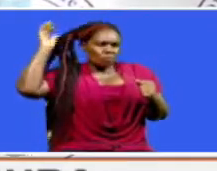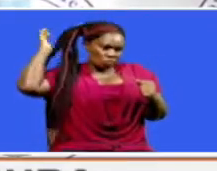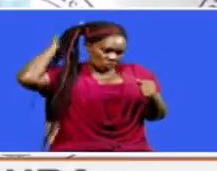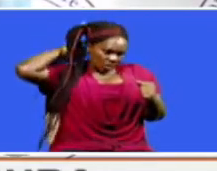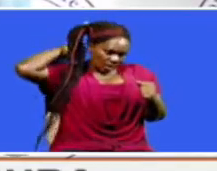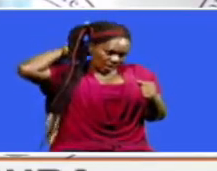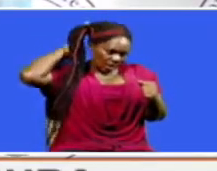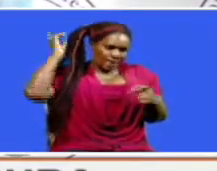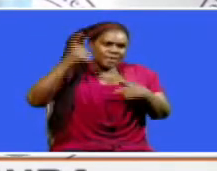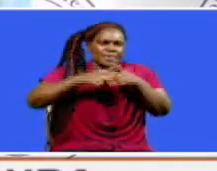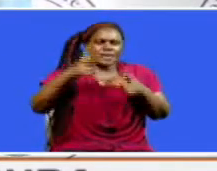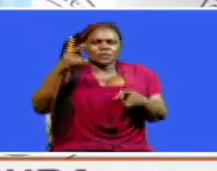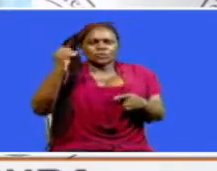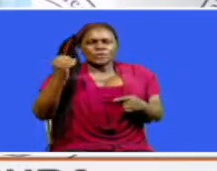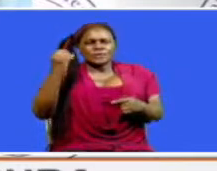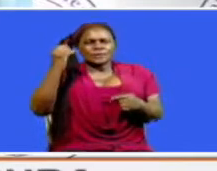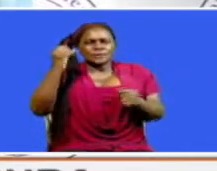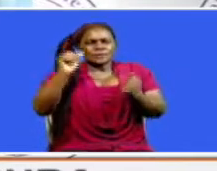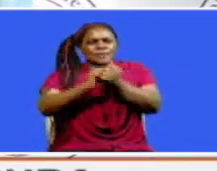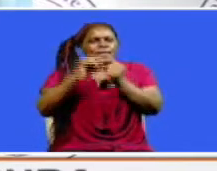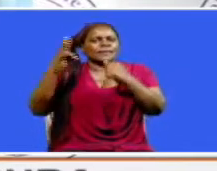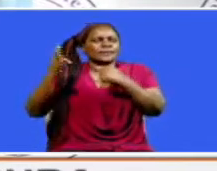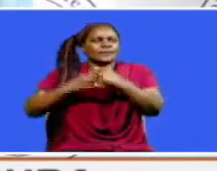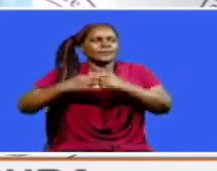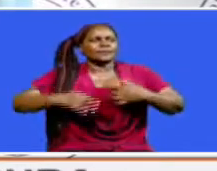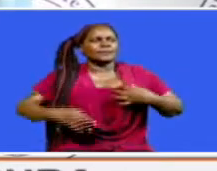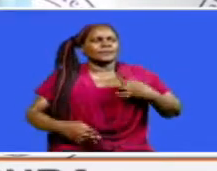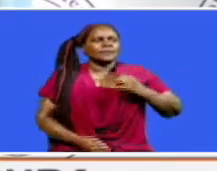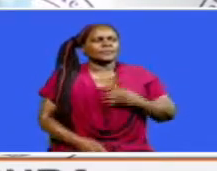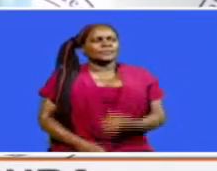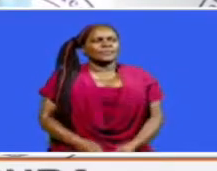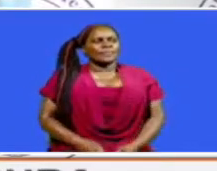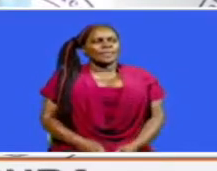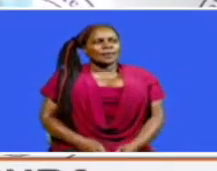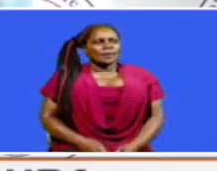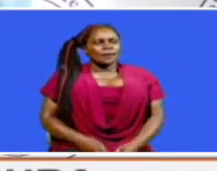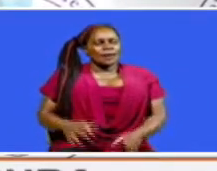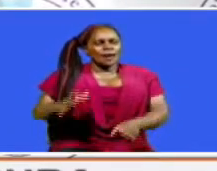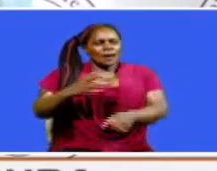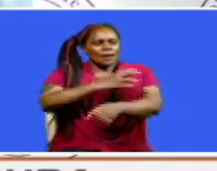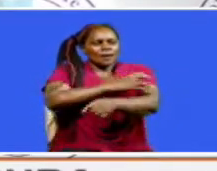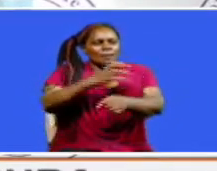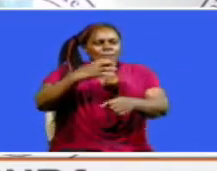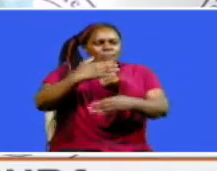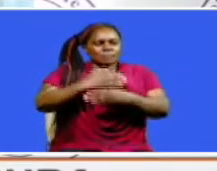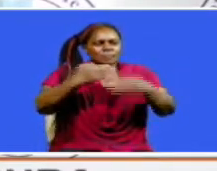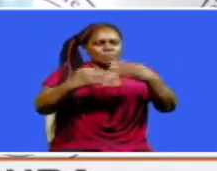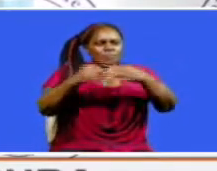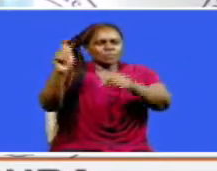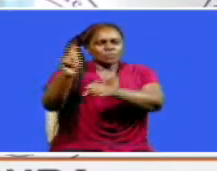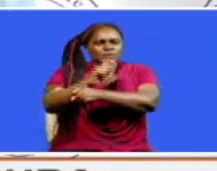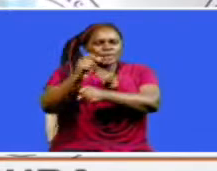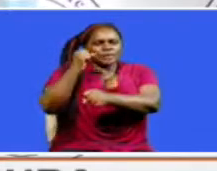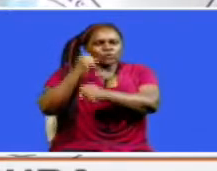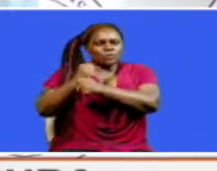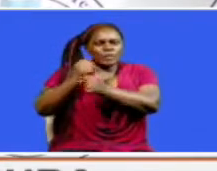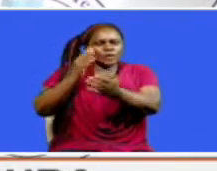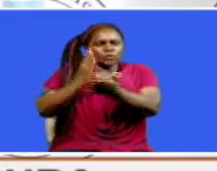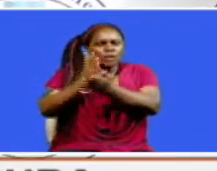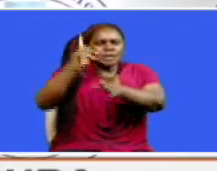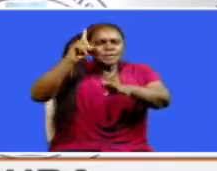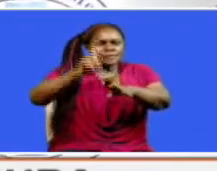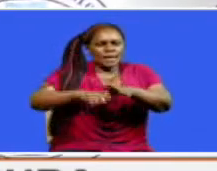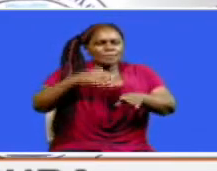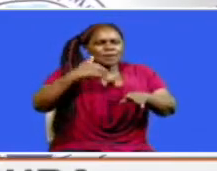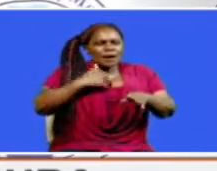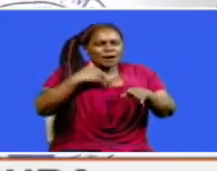Murang'a mnamo mwaka 2018. In terms of building their capacity on training, and it ensures that whenever